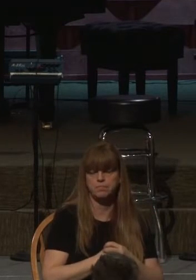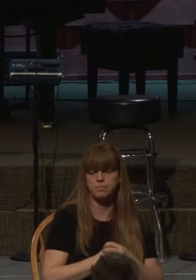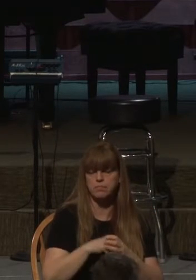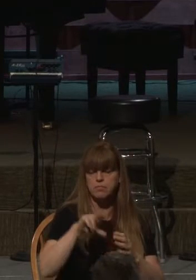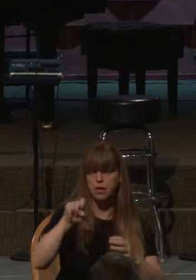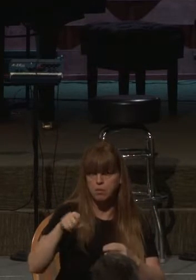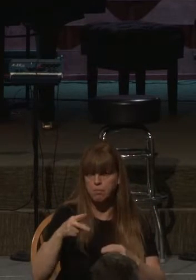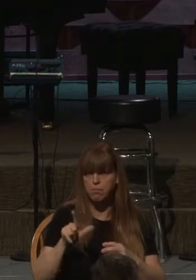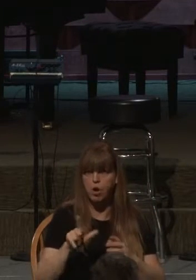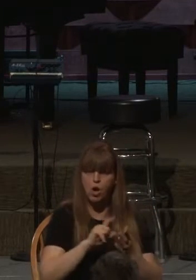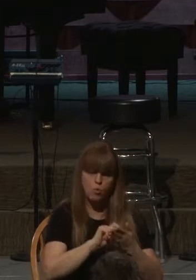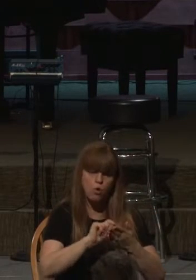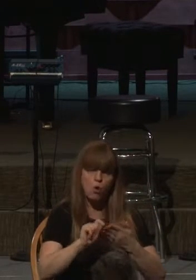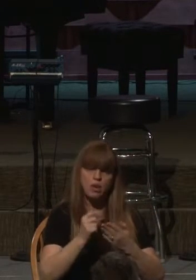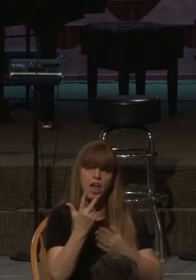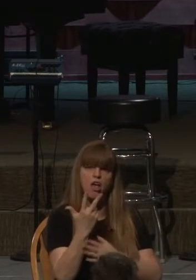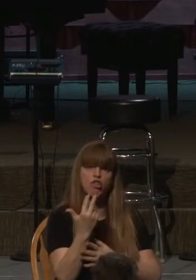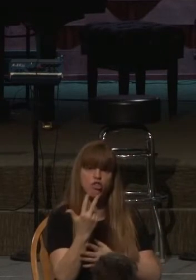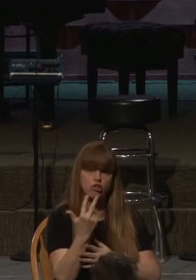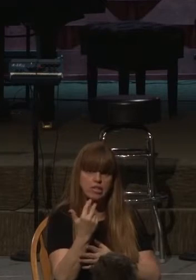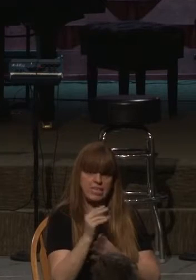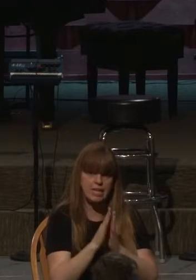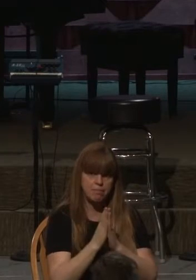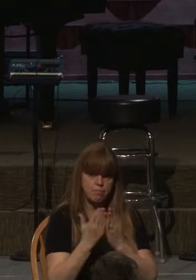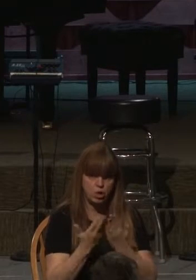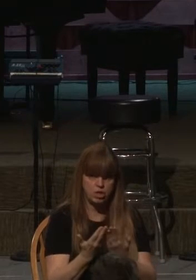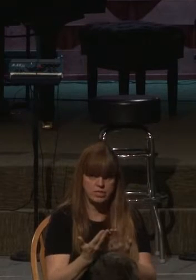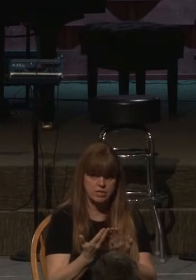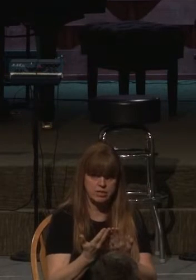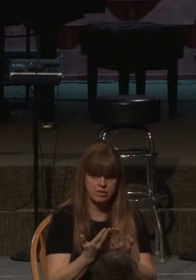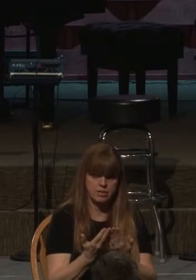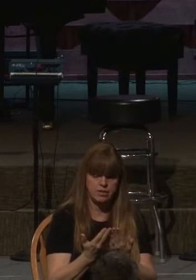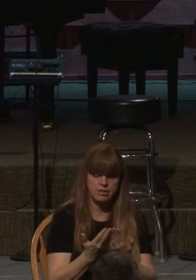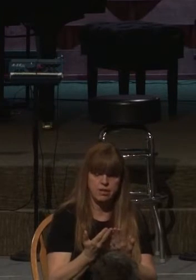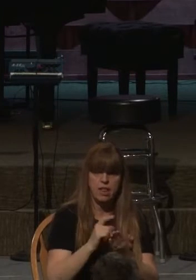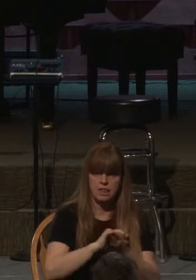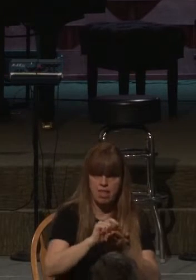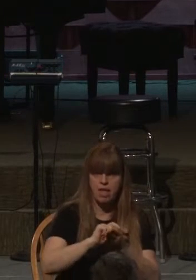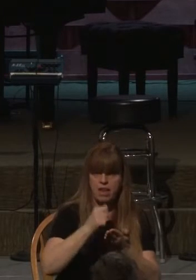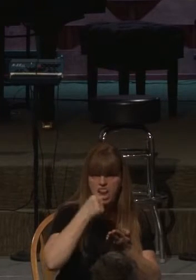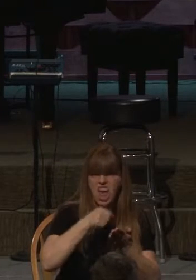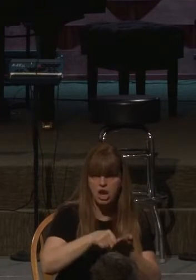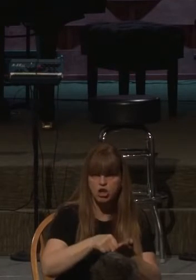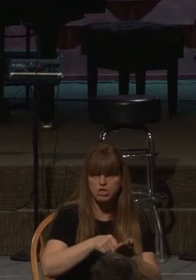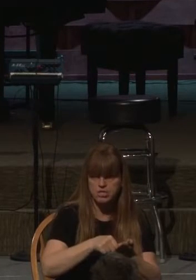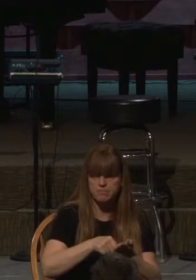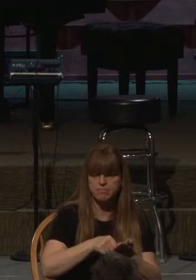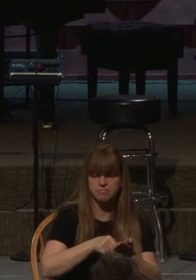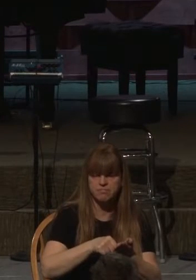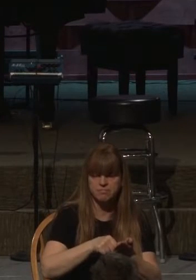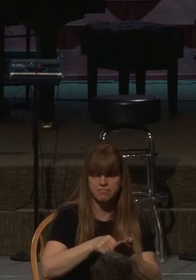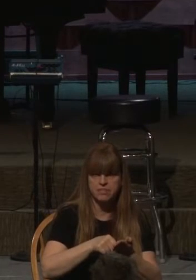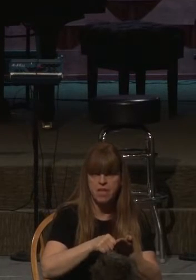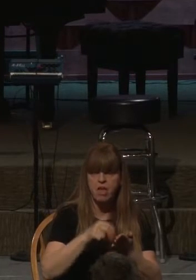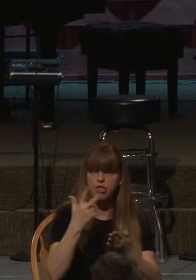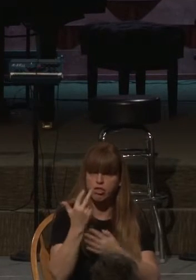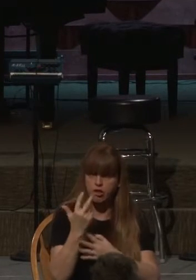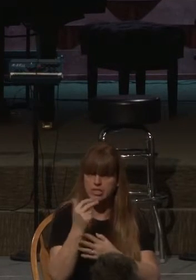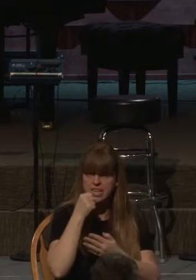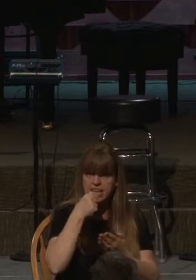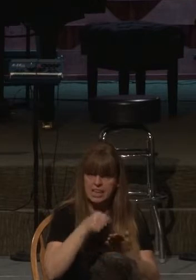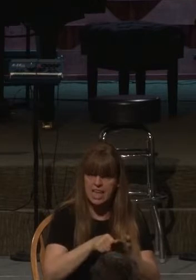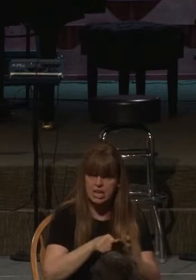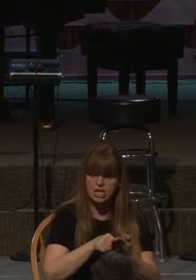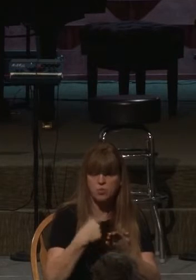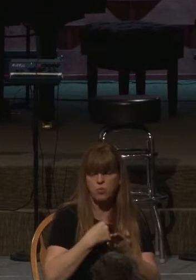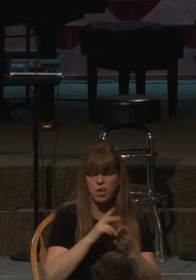Paul wrote 13 epistles. That word epistle is just a fancy letter, a word for letters. He wrote 13 letters. We call